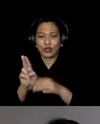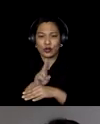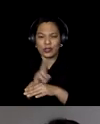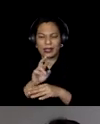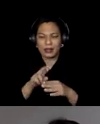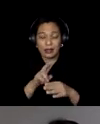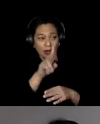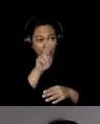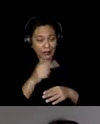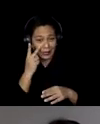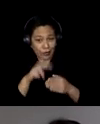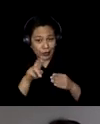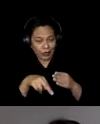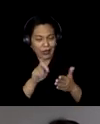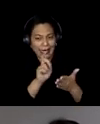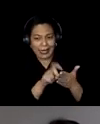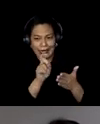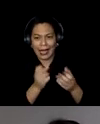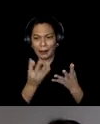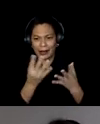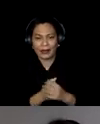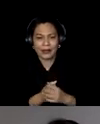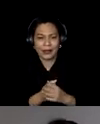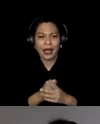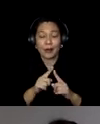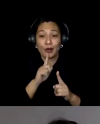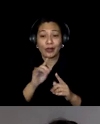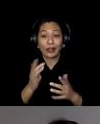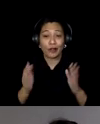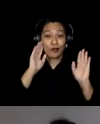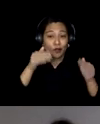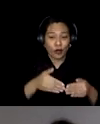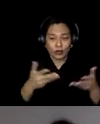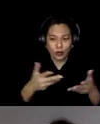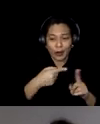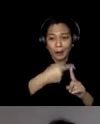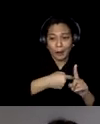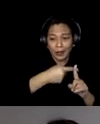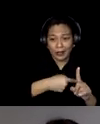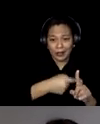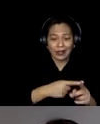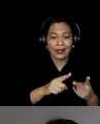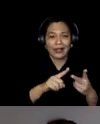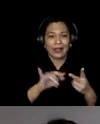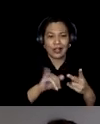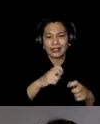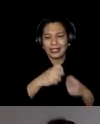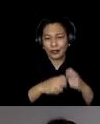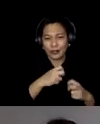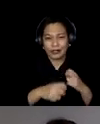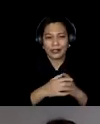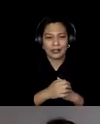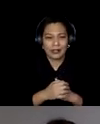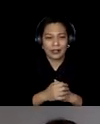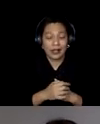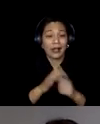keyword. But really you're looking at monthly volume and difficulty. It also comes up like Google Keyword Planner with some other